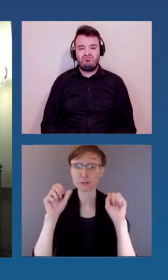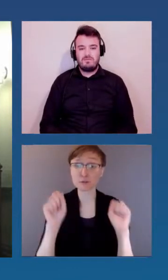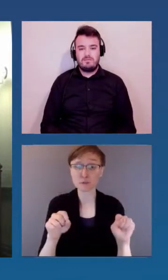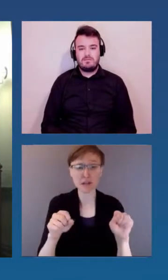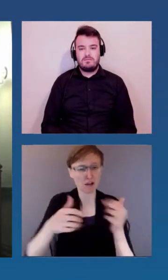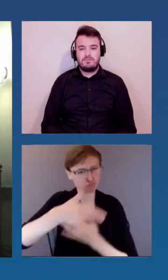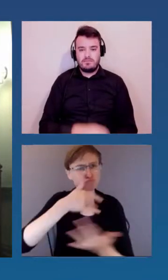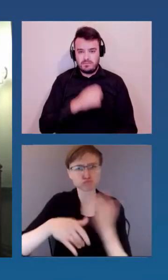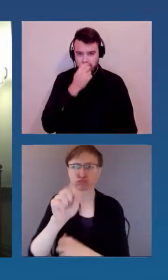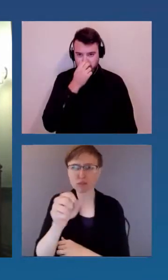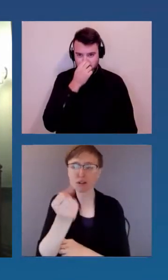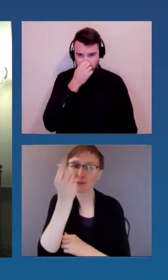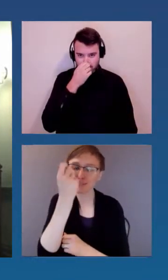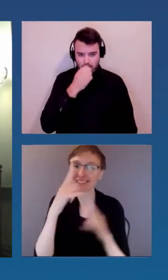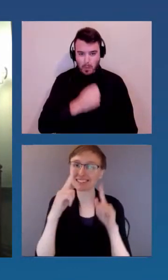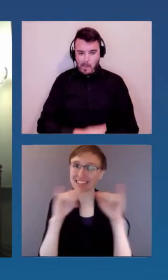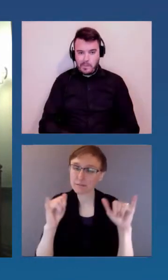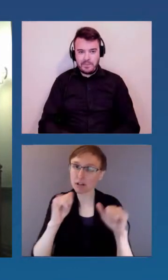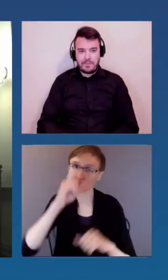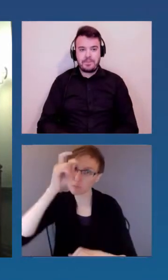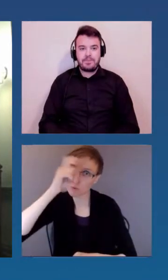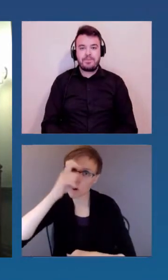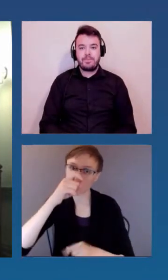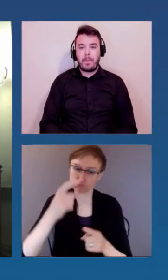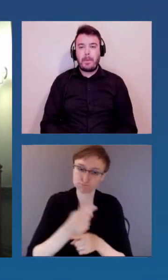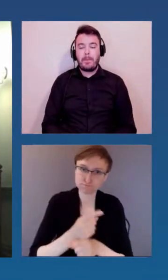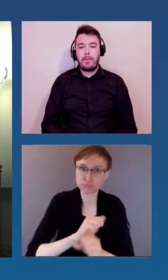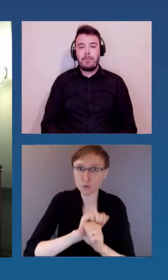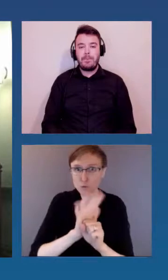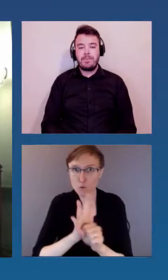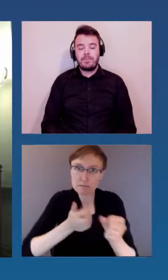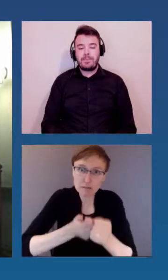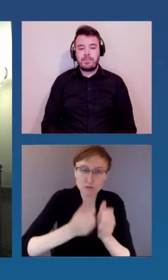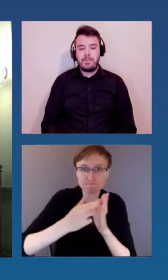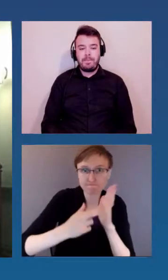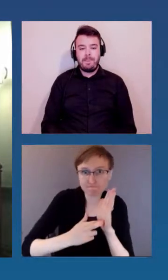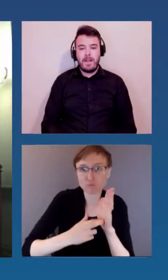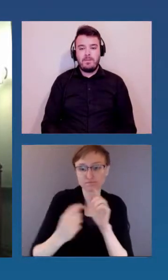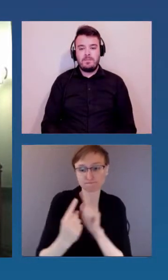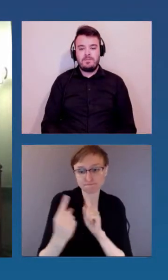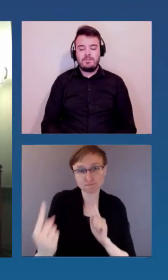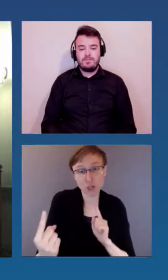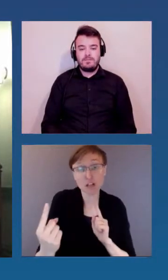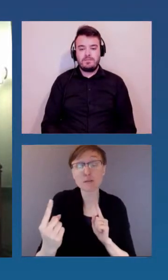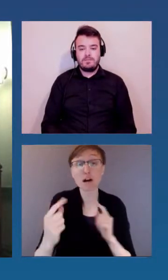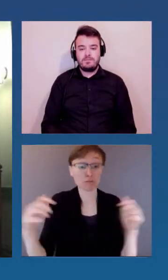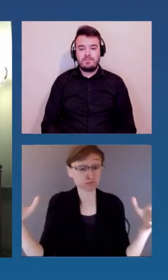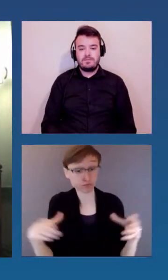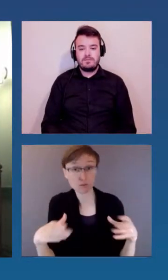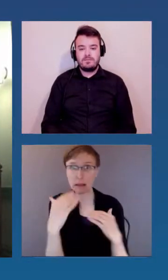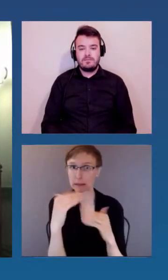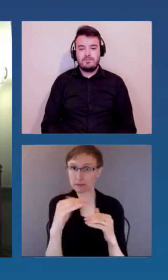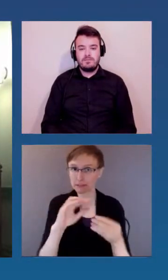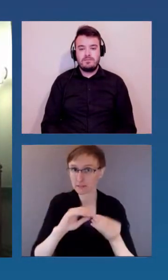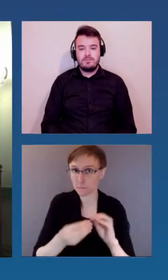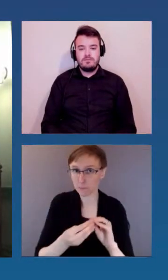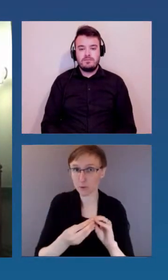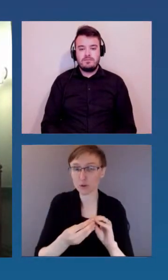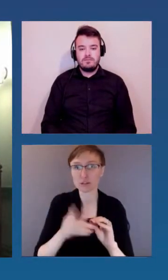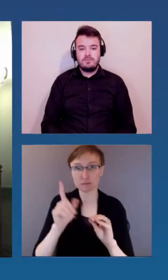COVID-wise principles. This means respecting gathering limits for indoor and outdoor gatherings. It means maintaining a physical distance of